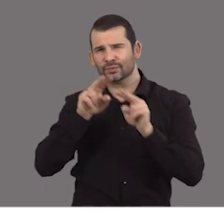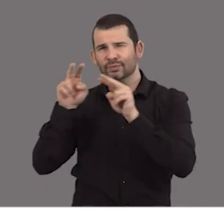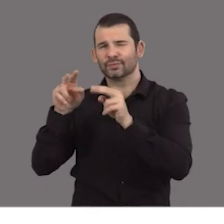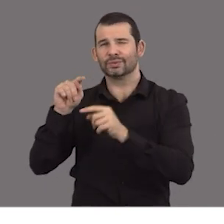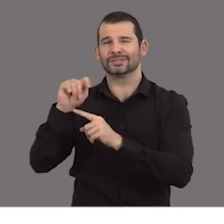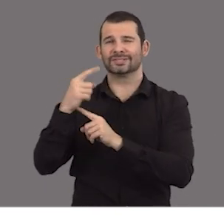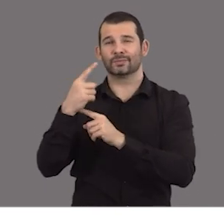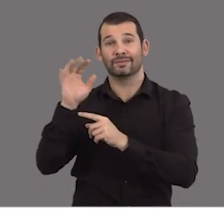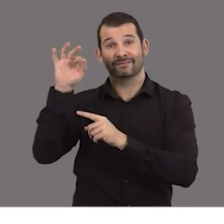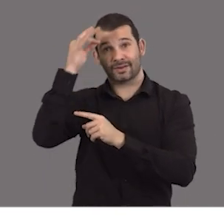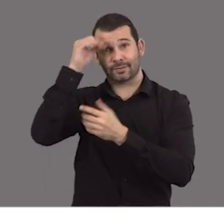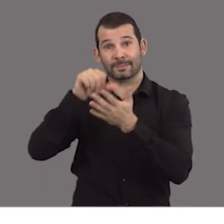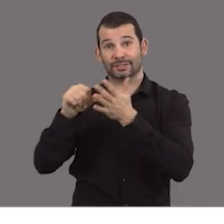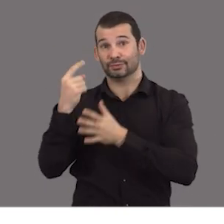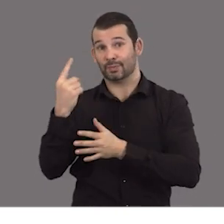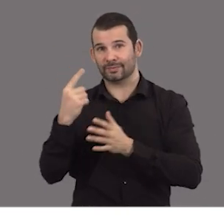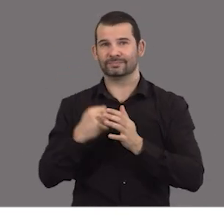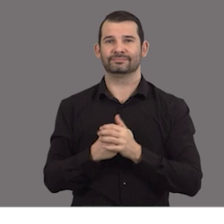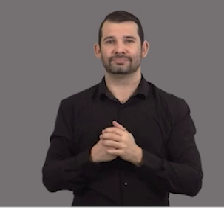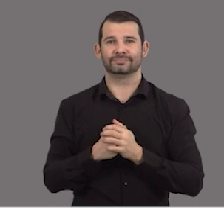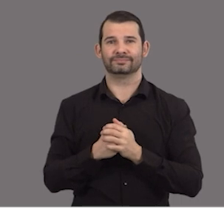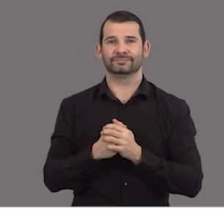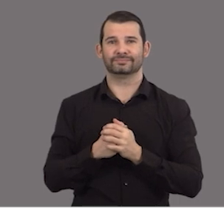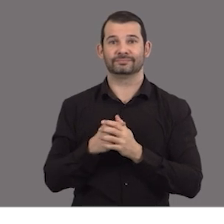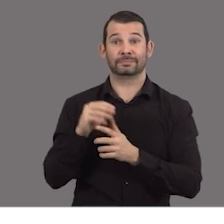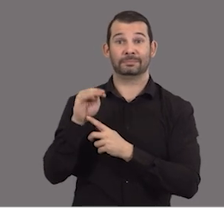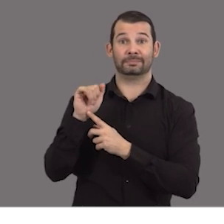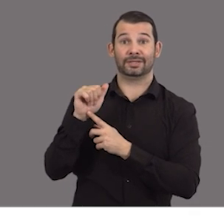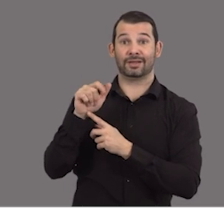Let's review the T1 Federal, page 1.